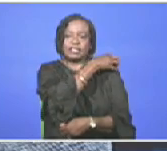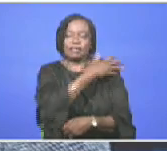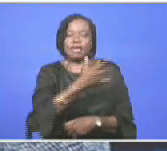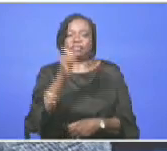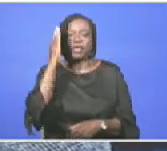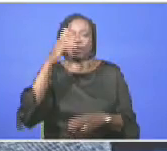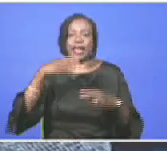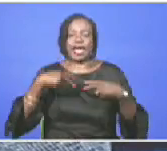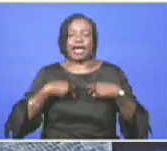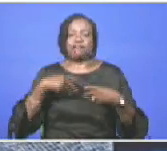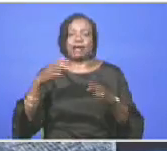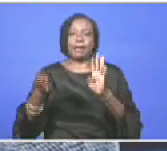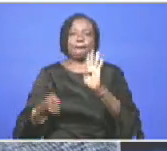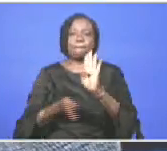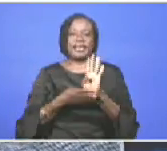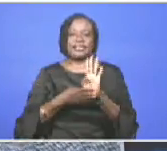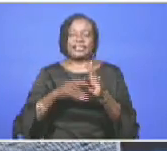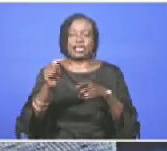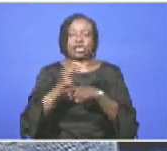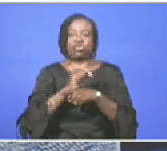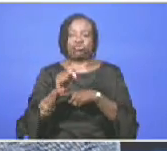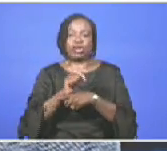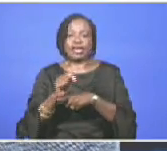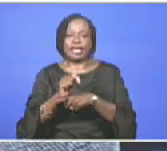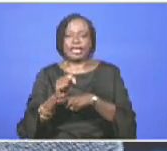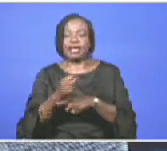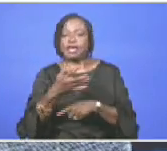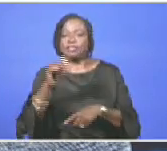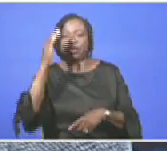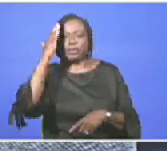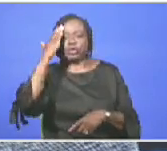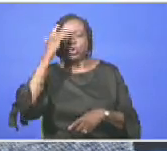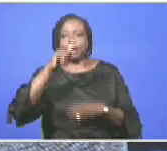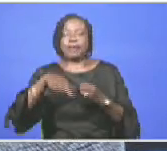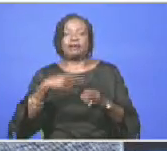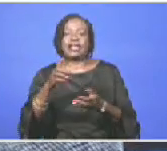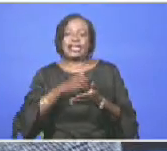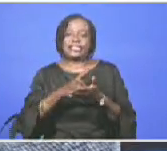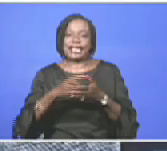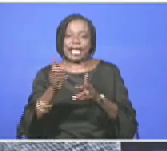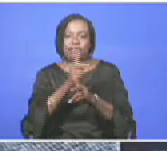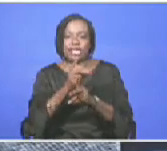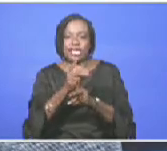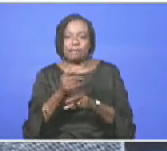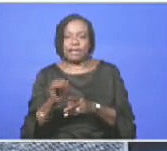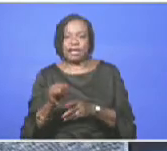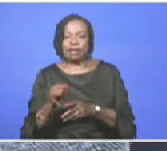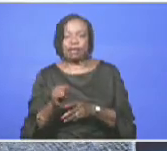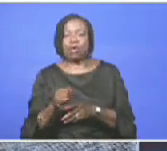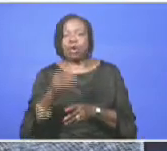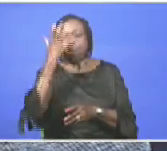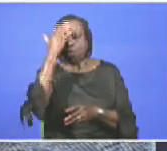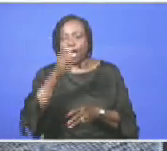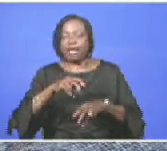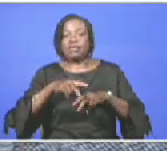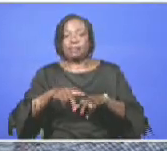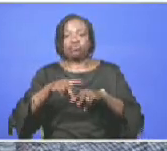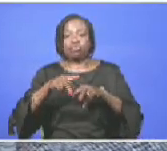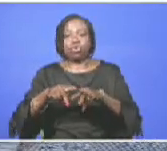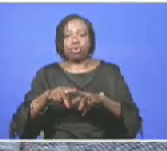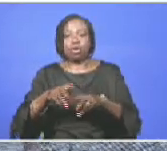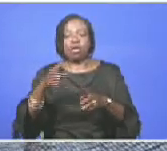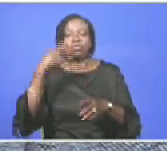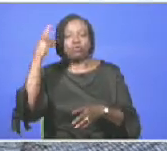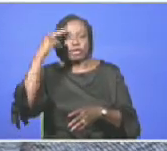needed. They will know something about diary keeping. They know why they patrol, the reasons for